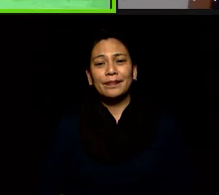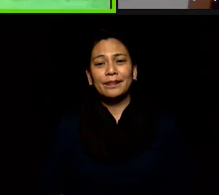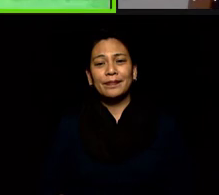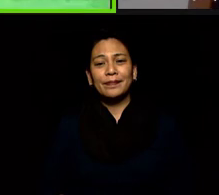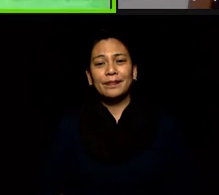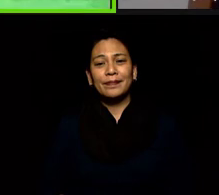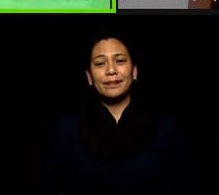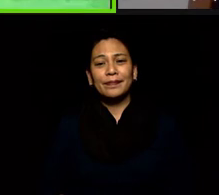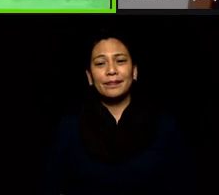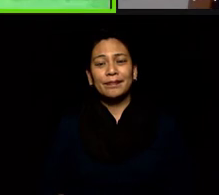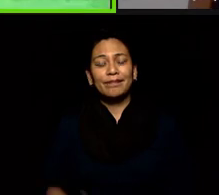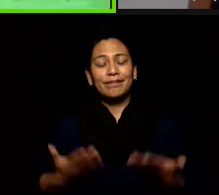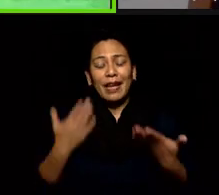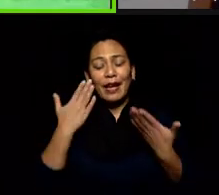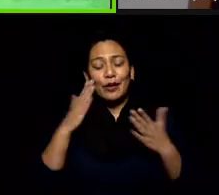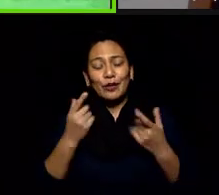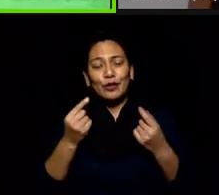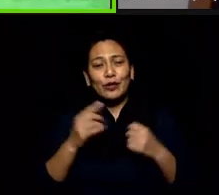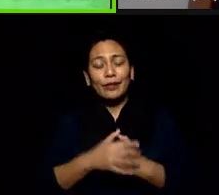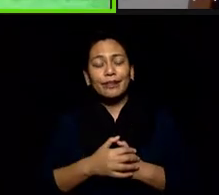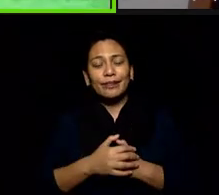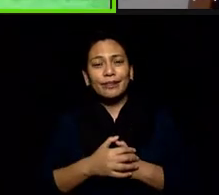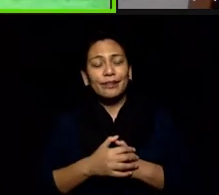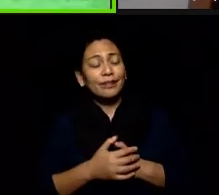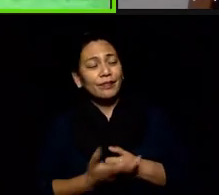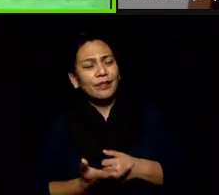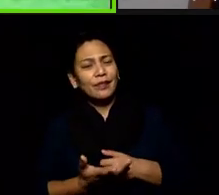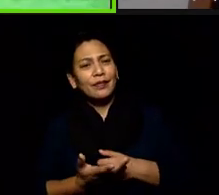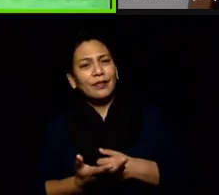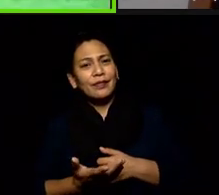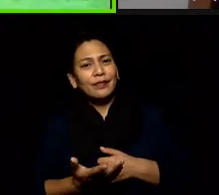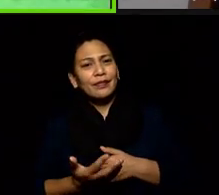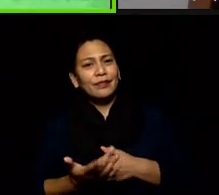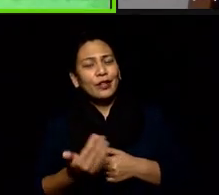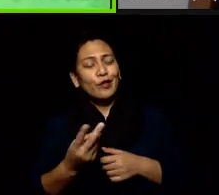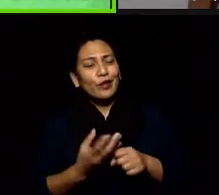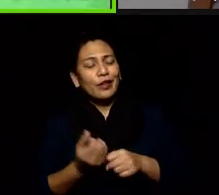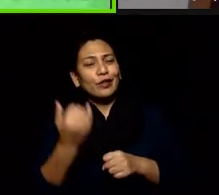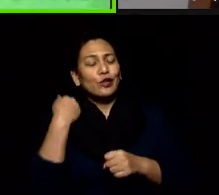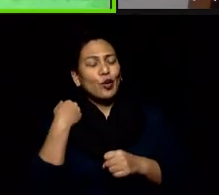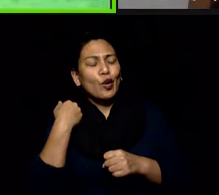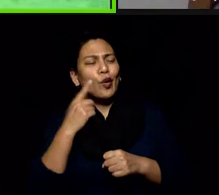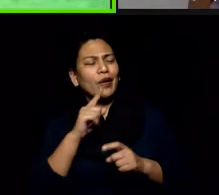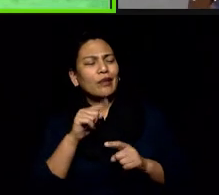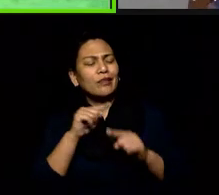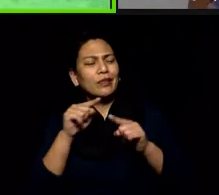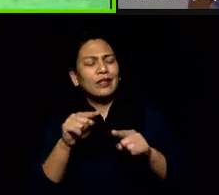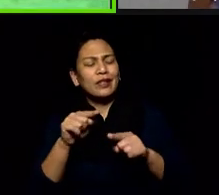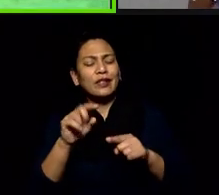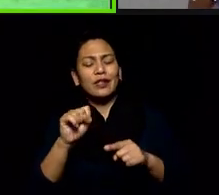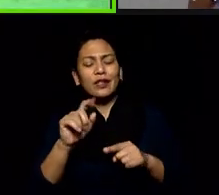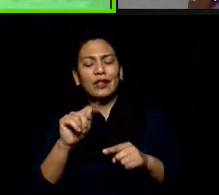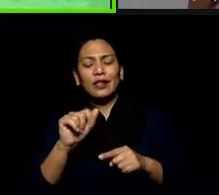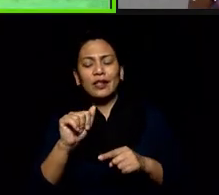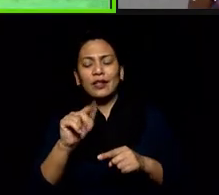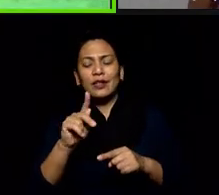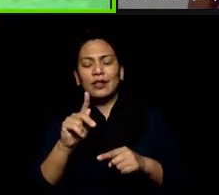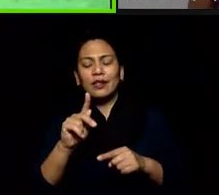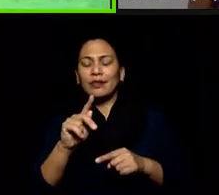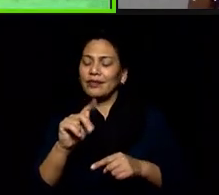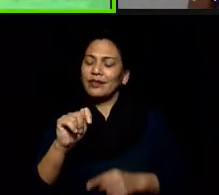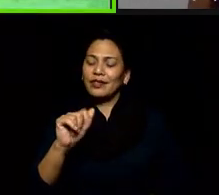I don't know what to do. Yeah. Some years ago, I was at Talking Stick in Vancouver, and an